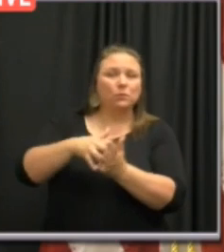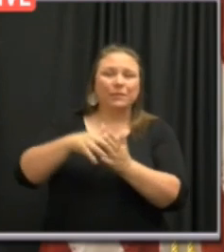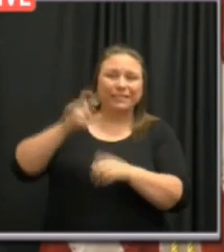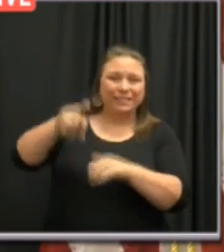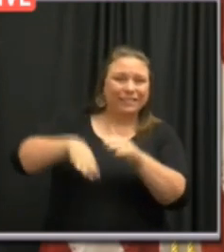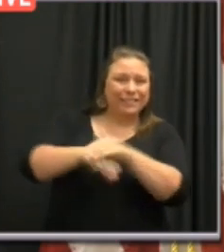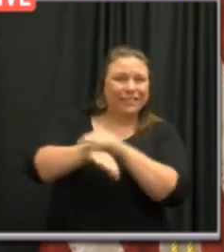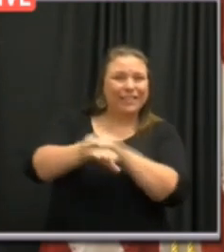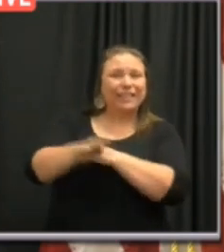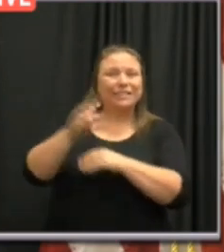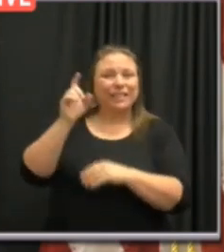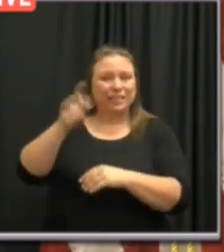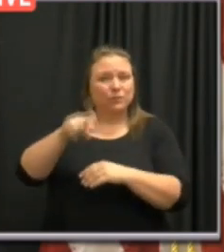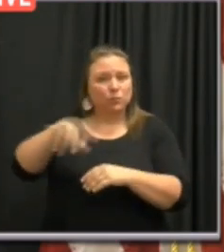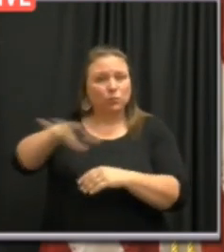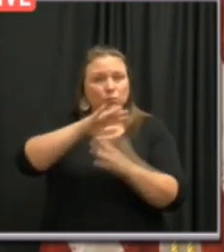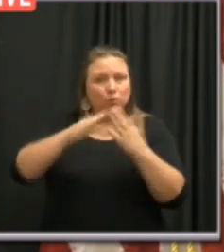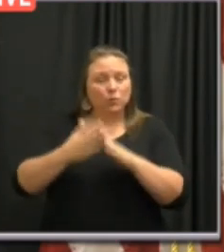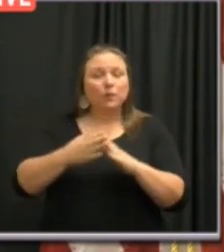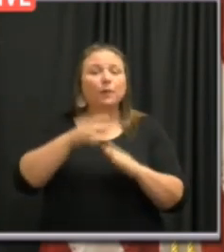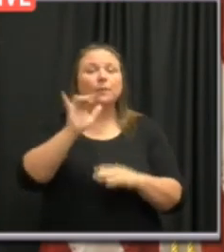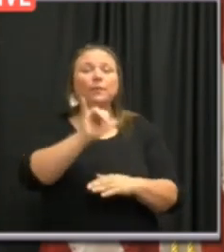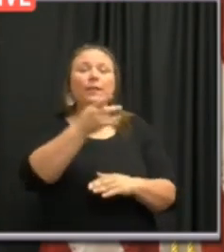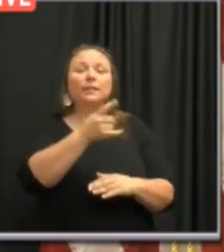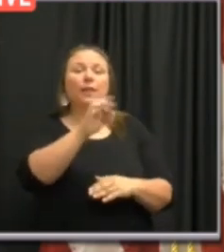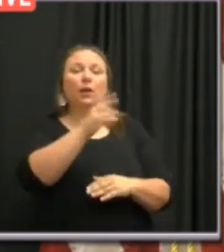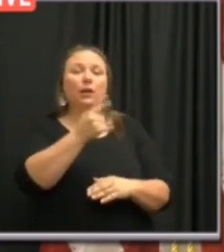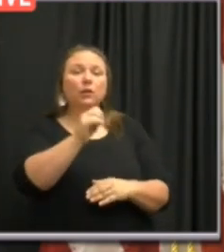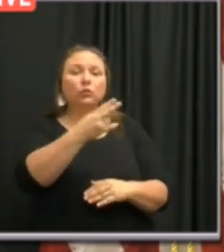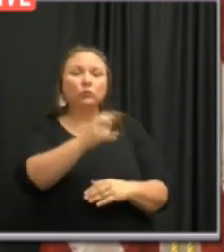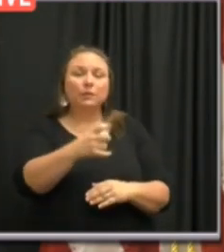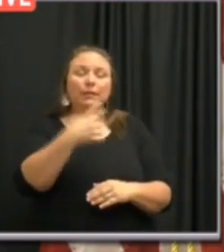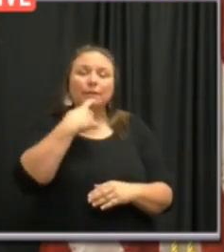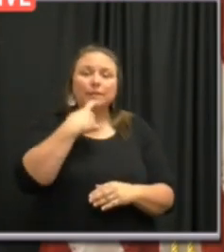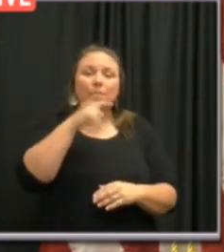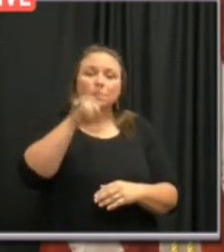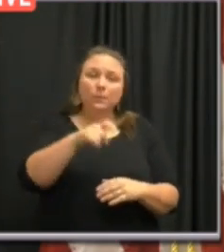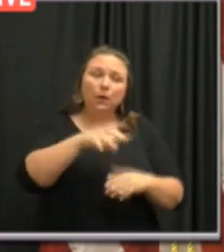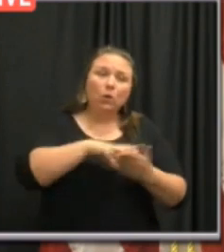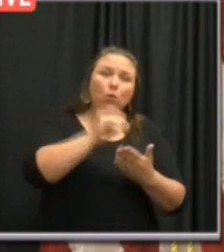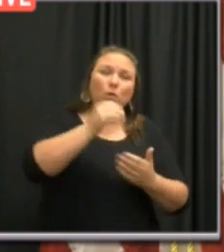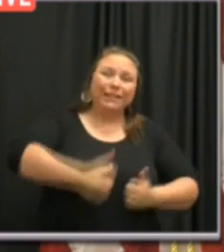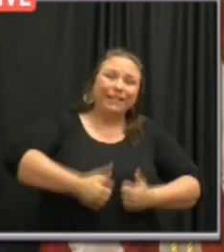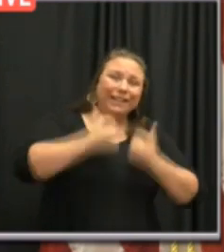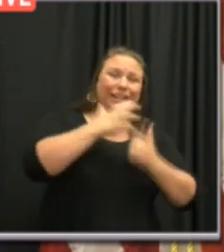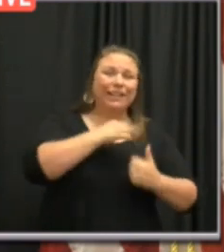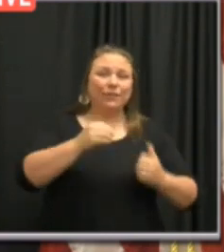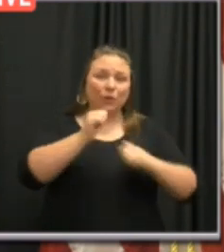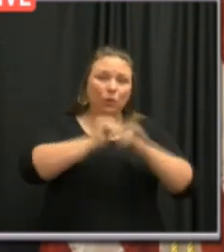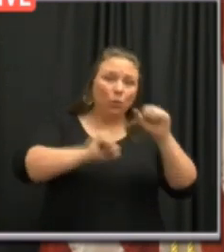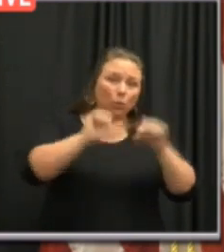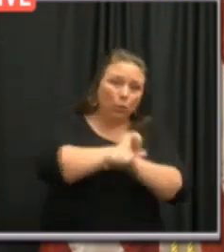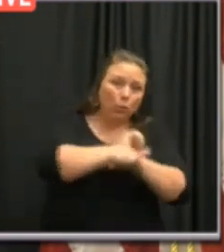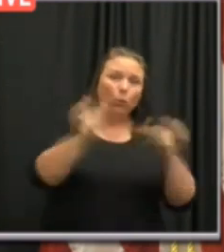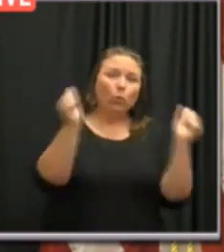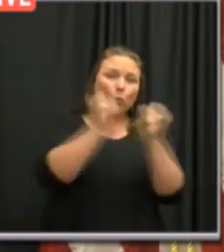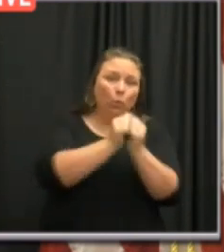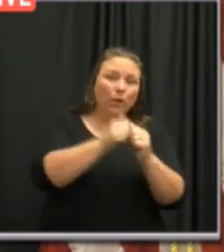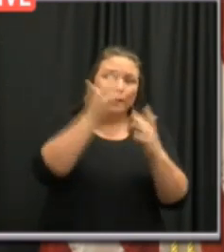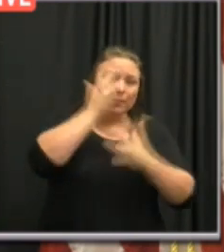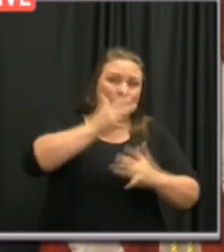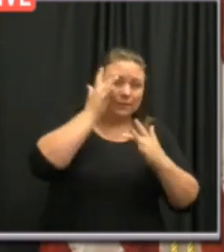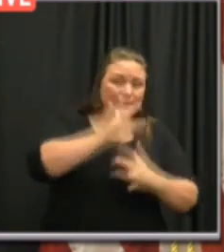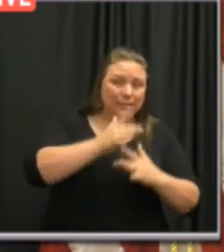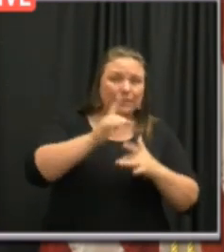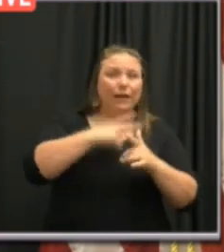Hildreth remarked, we must learn to live and work with this disease until a vaccine has been fully developed. In the meantime,